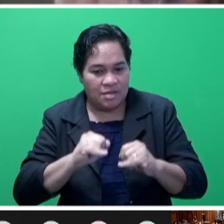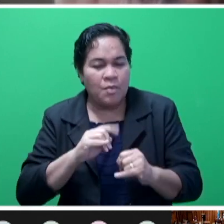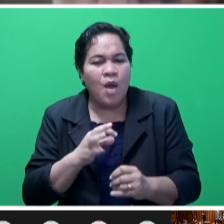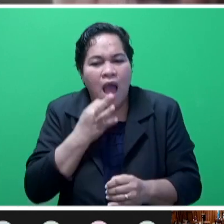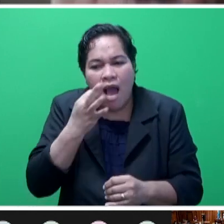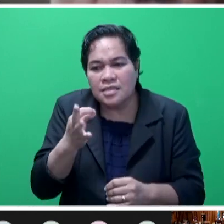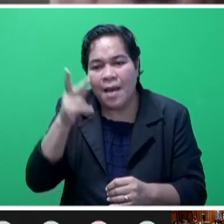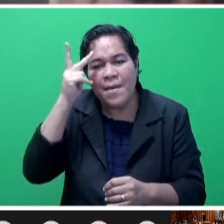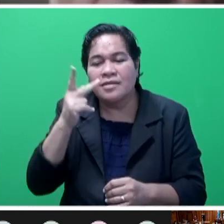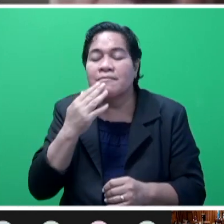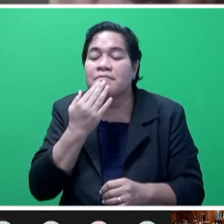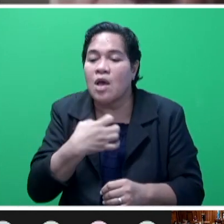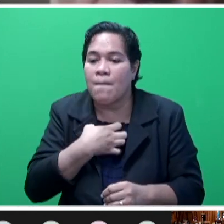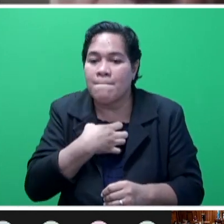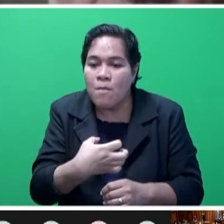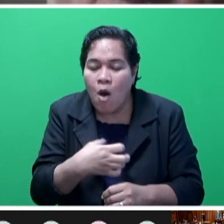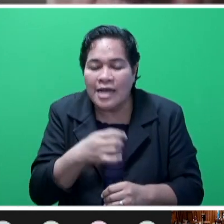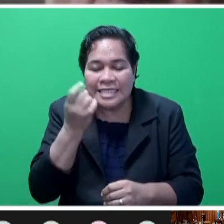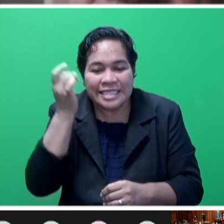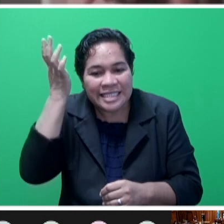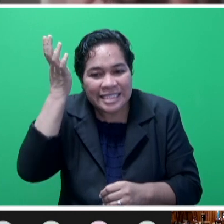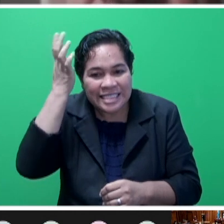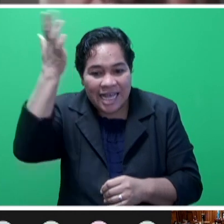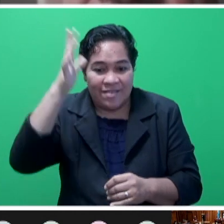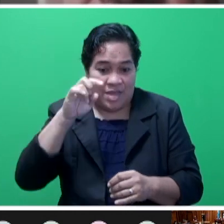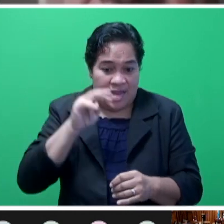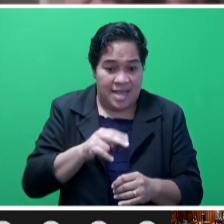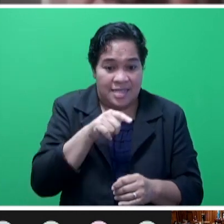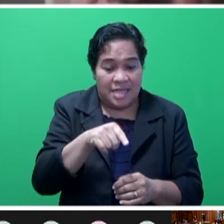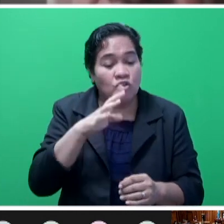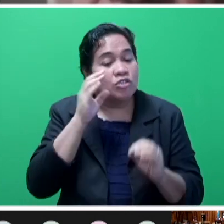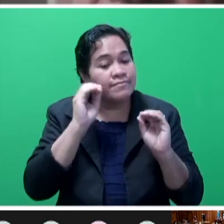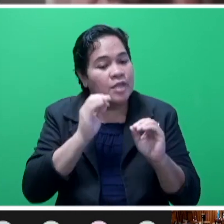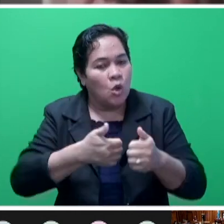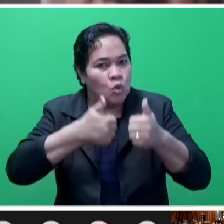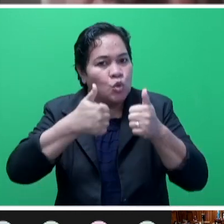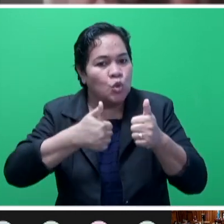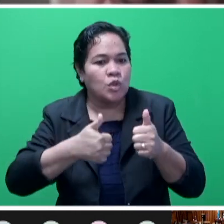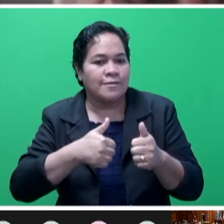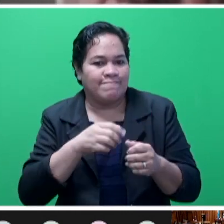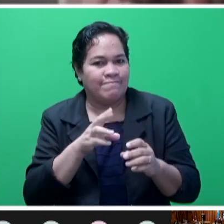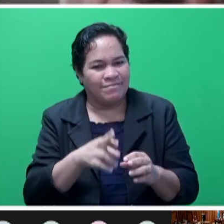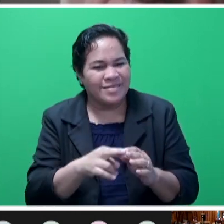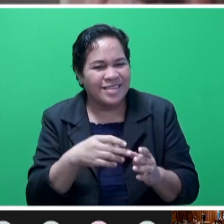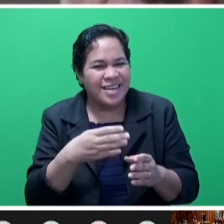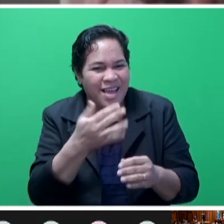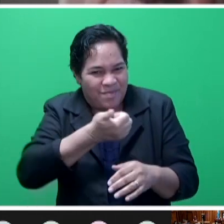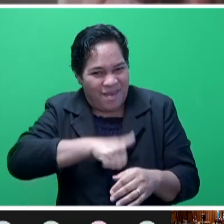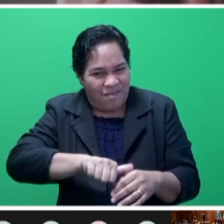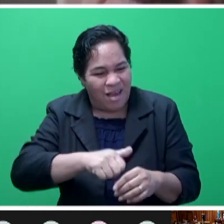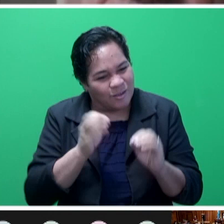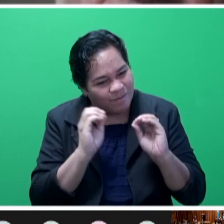parents to be more sensitive towards the needs of the children in teaching them good discipline and behavior. Mr. Speaker, it is evident that